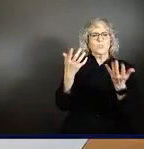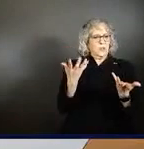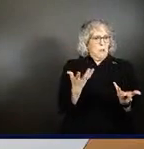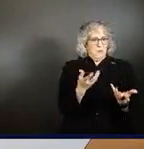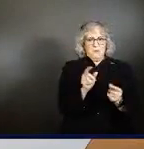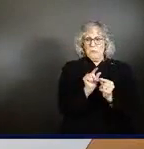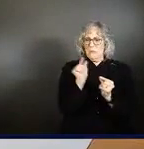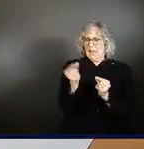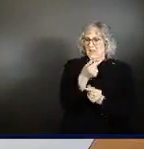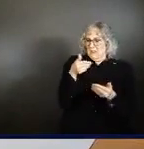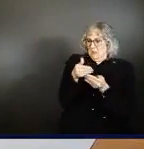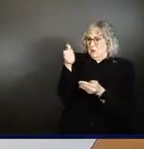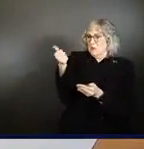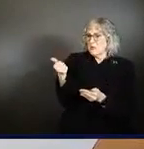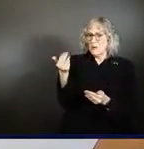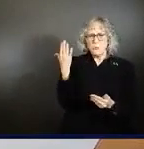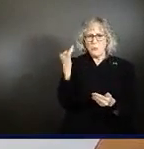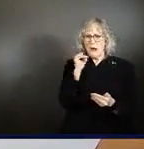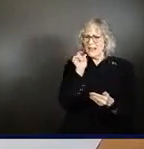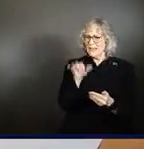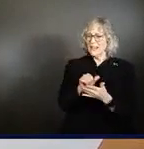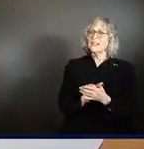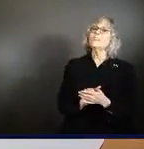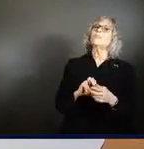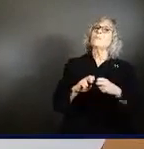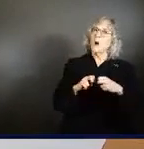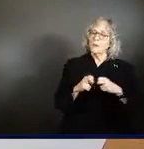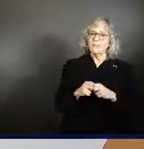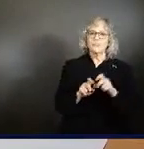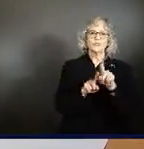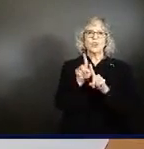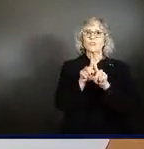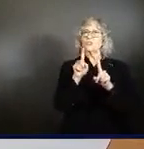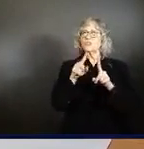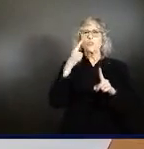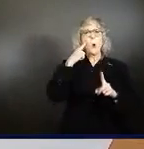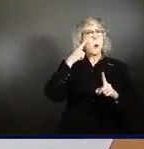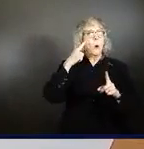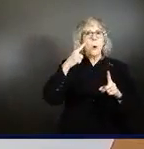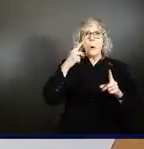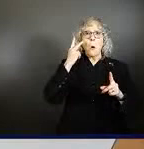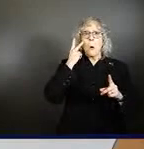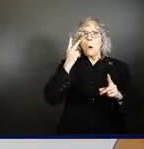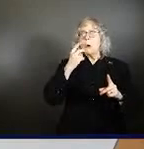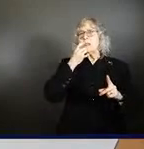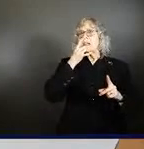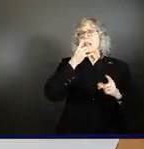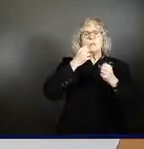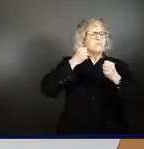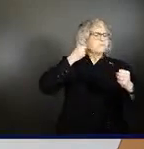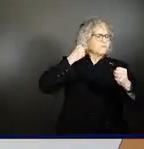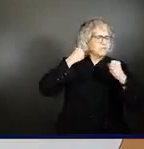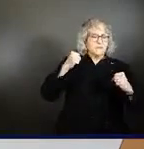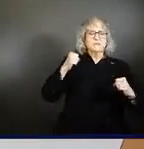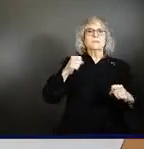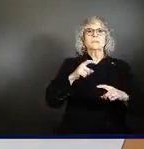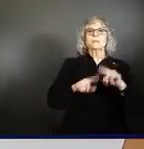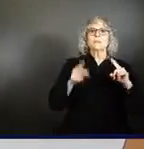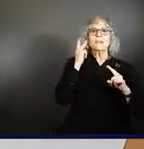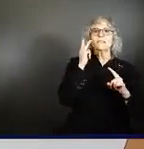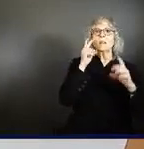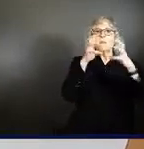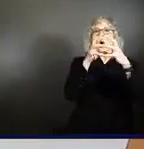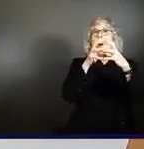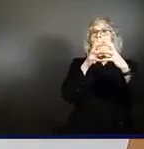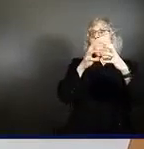that are closer, right? The problem is the star. The stars are so bright that you cannot just see like the faint point of what is the planet